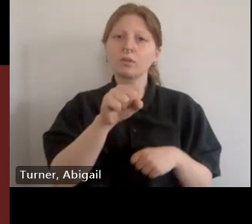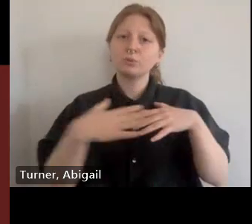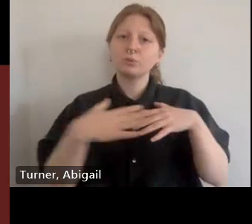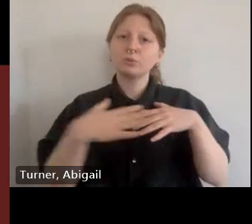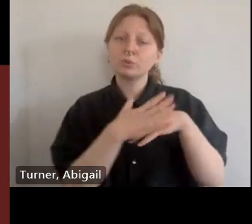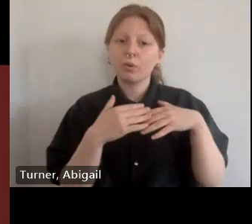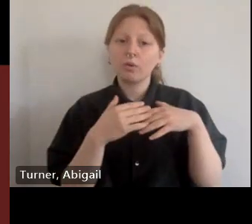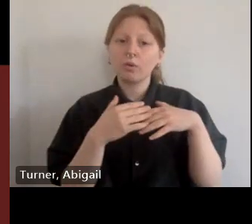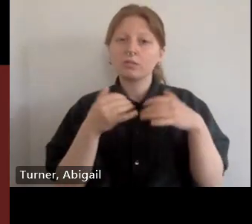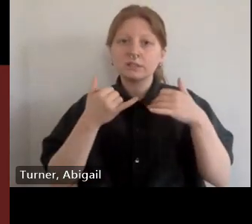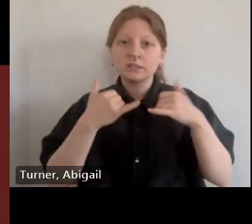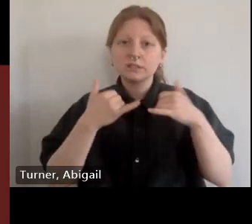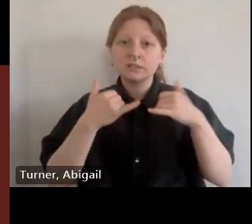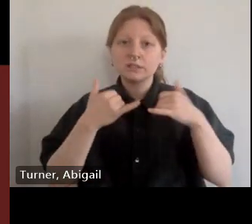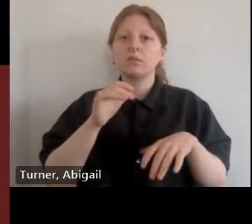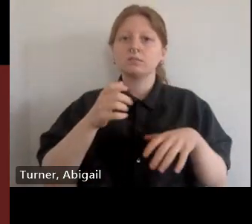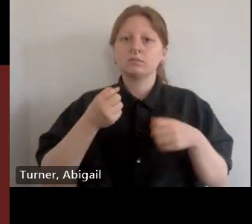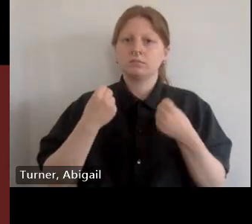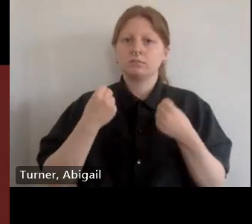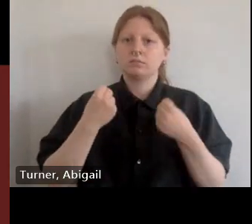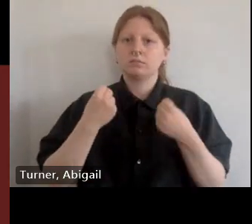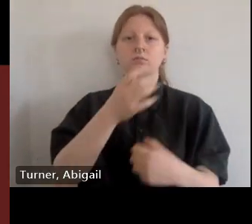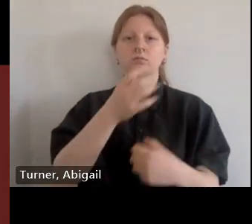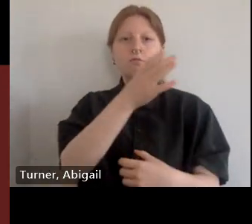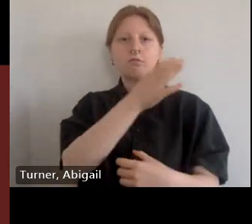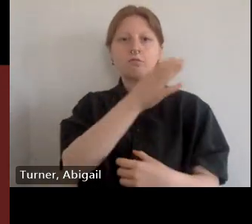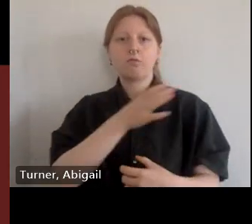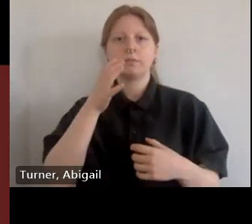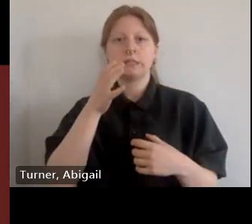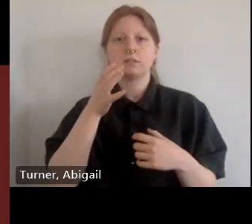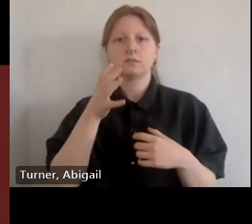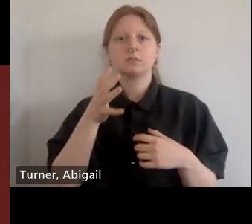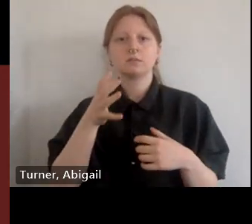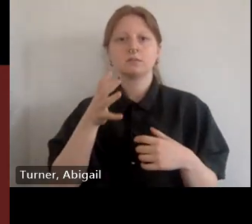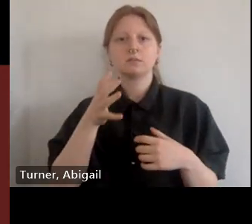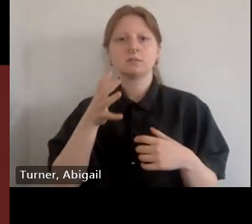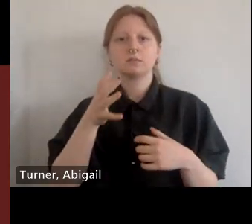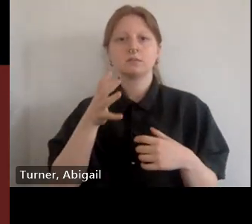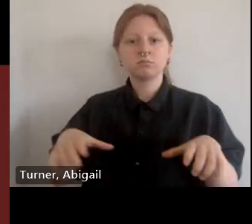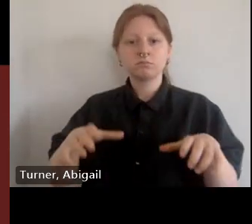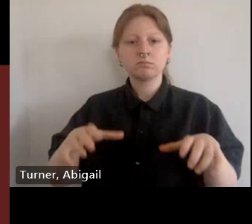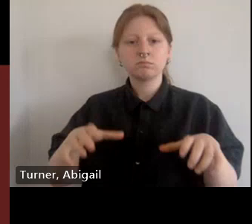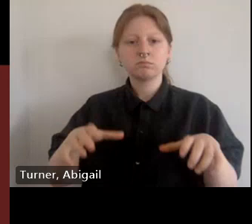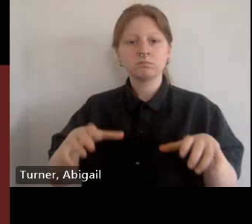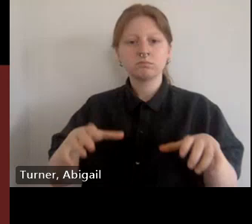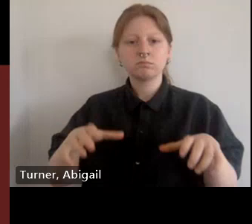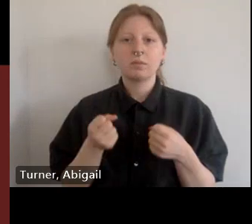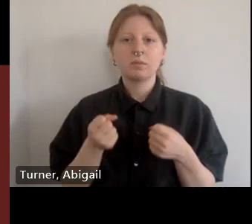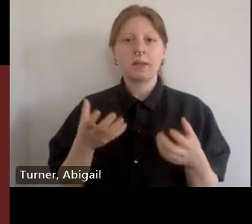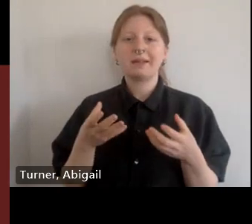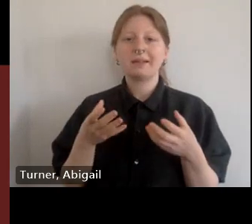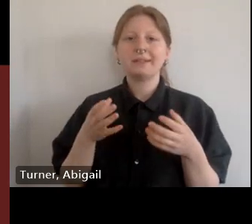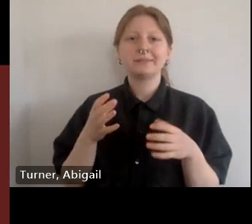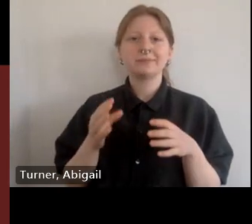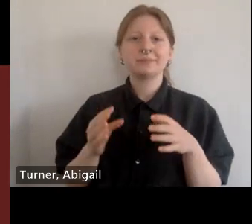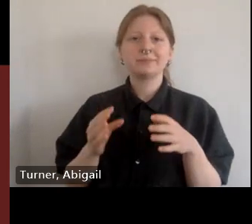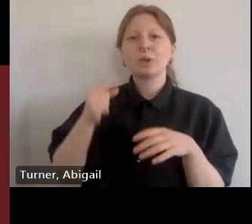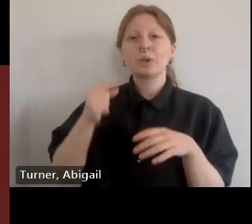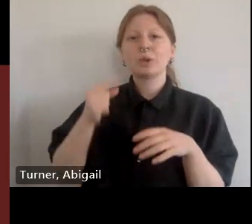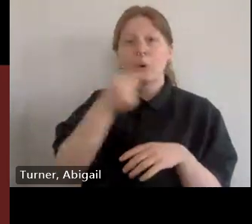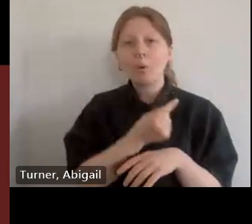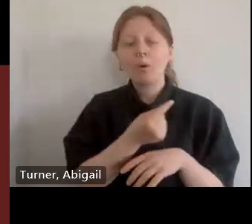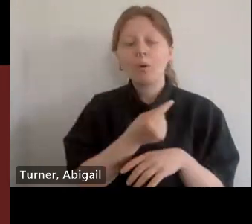farming aspect to the shore, but it has transitioned to the feed for a lot of animals, so corn and soybeans, as well as the